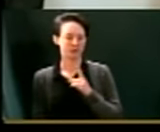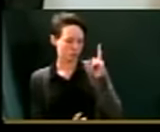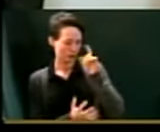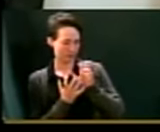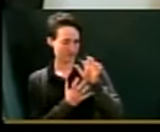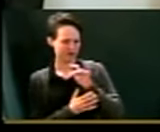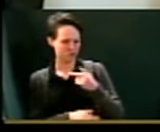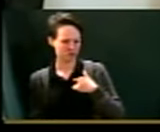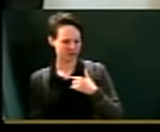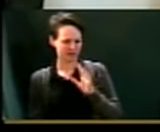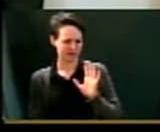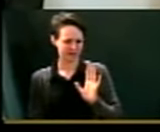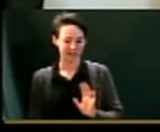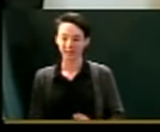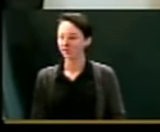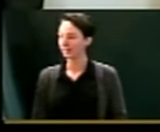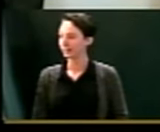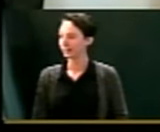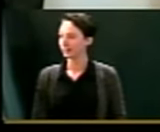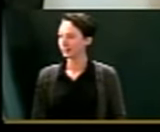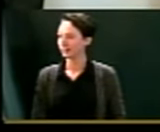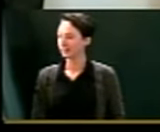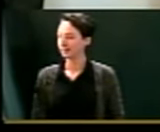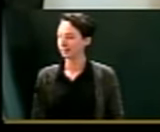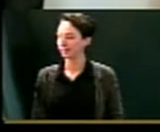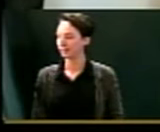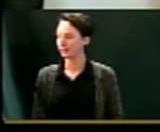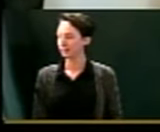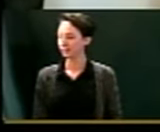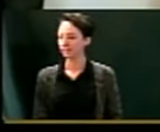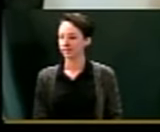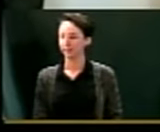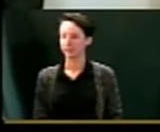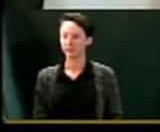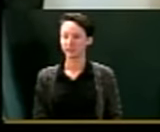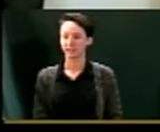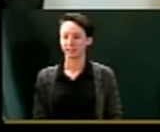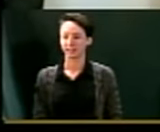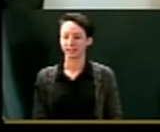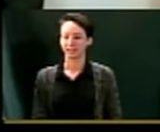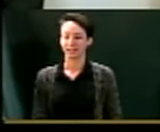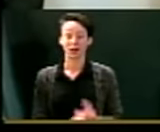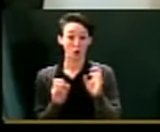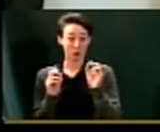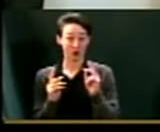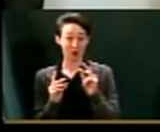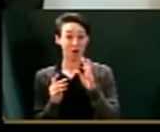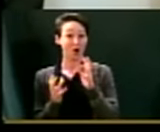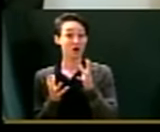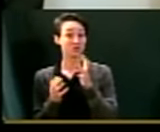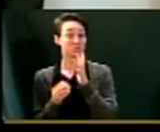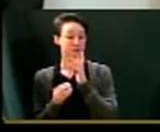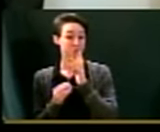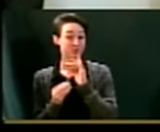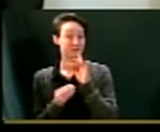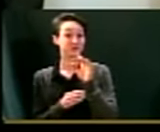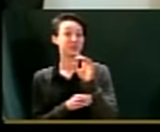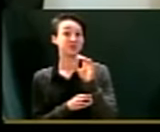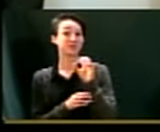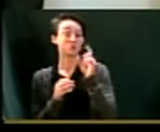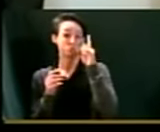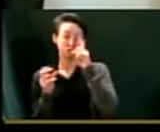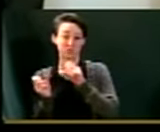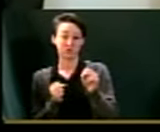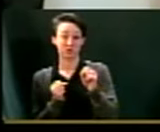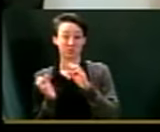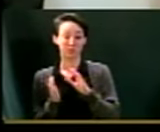Ms. Owen. I'm sorry. That's okay. I'll come back to that in a minute. Okay. You want to speak to the strategic plan? Okay. Thank you. I have